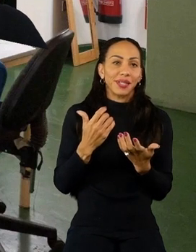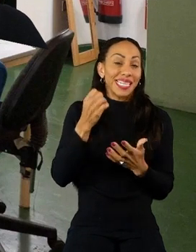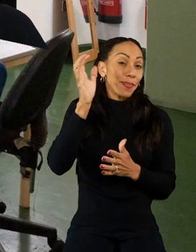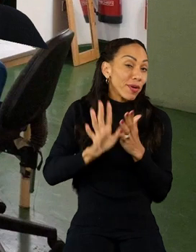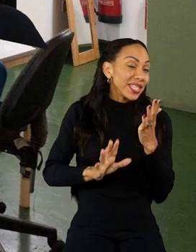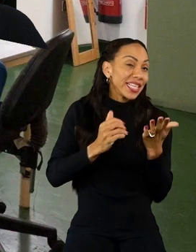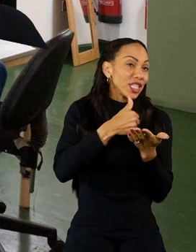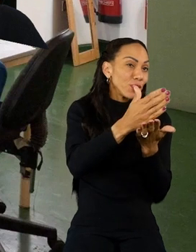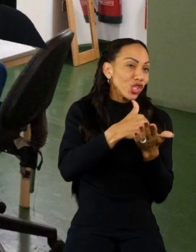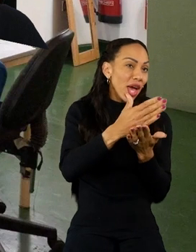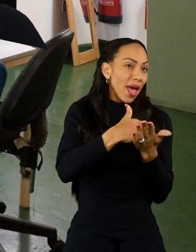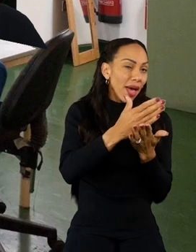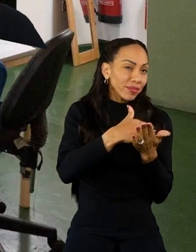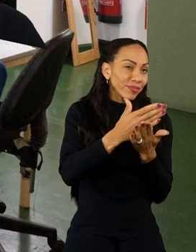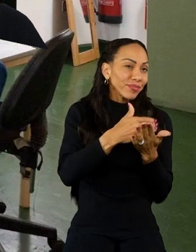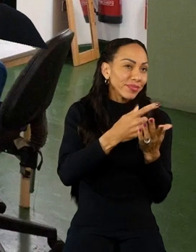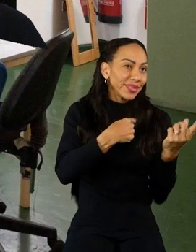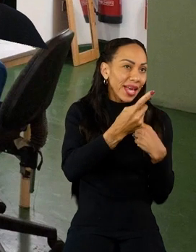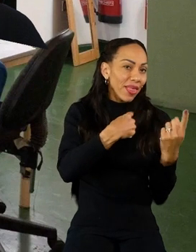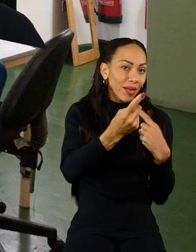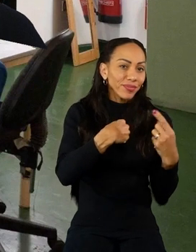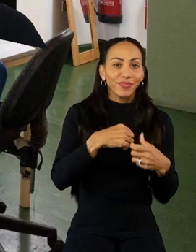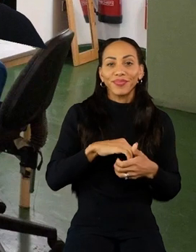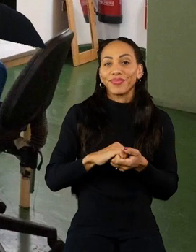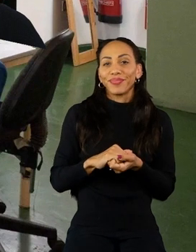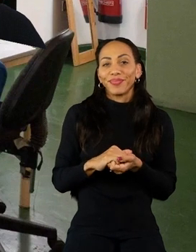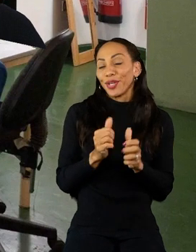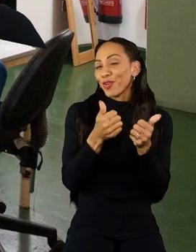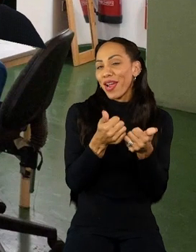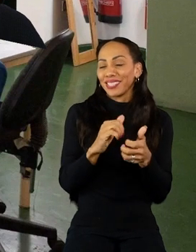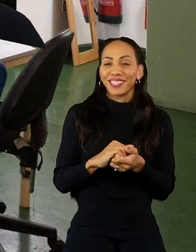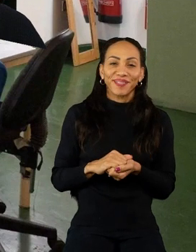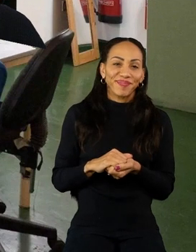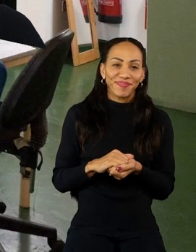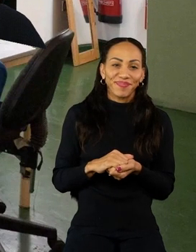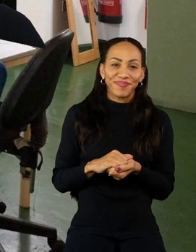and share some experiences across your activities.